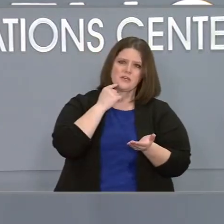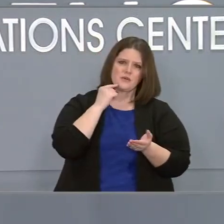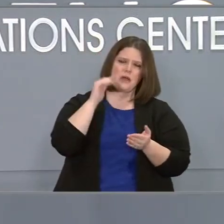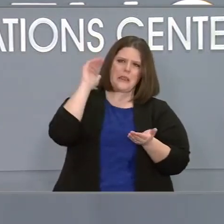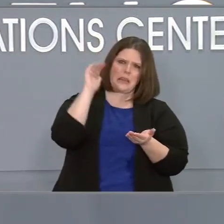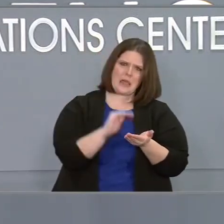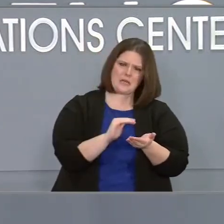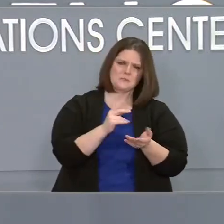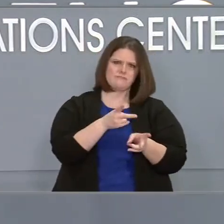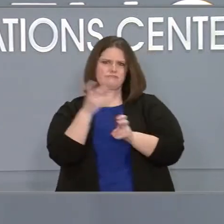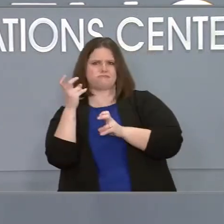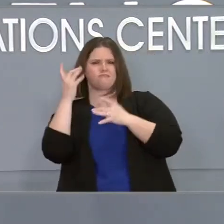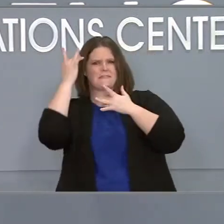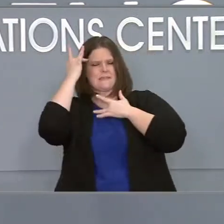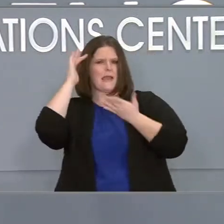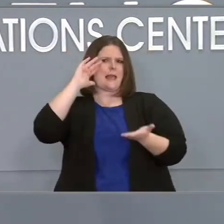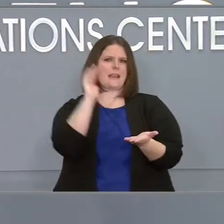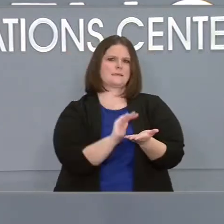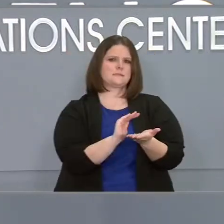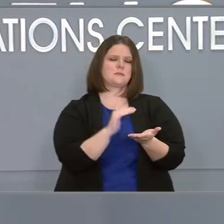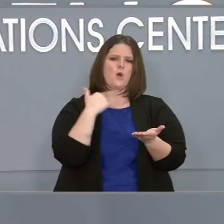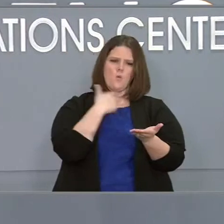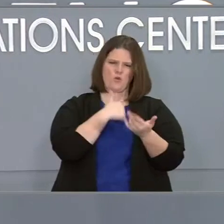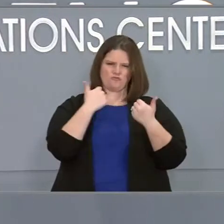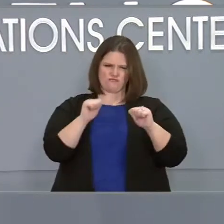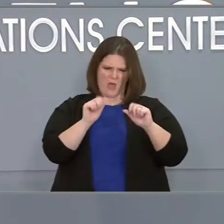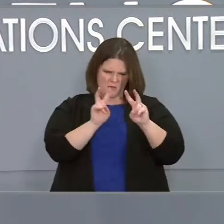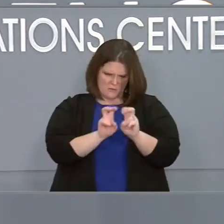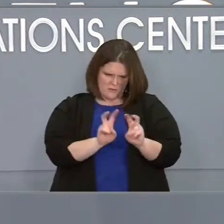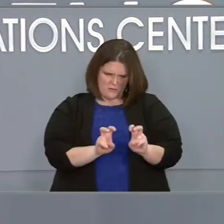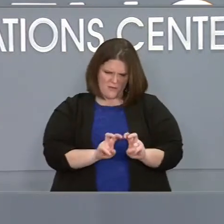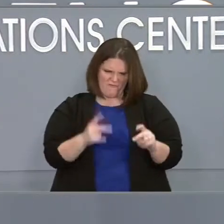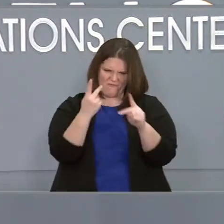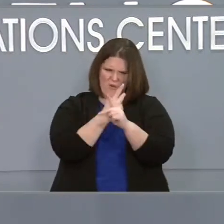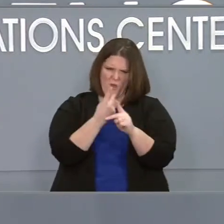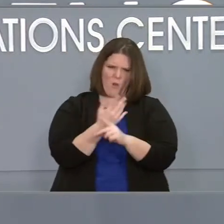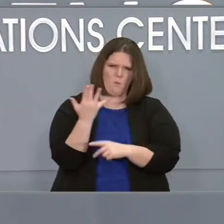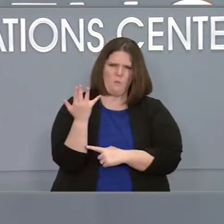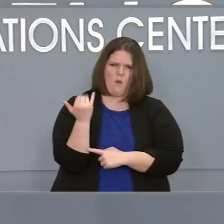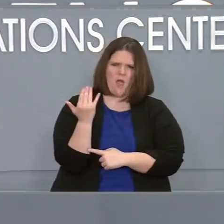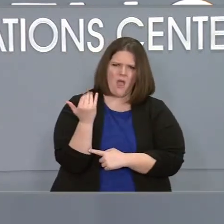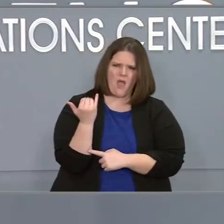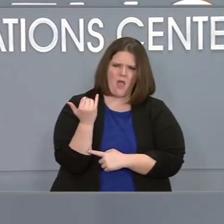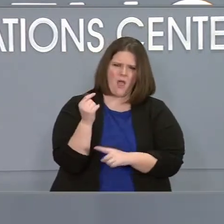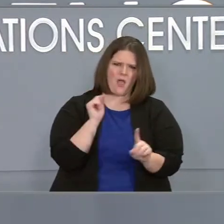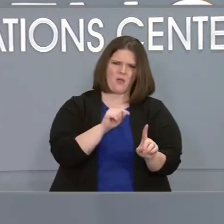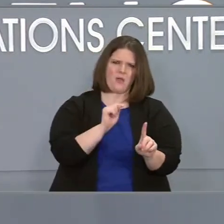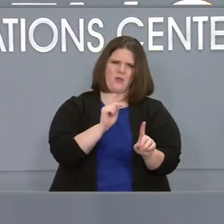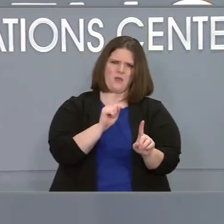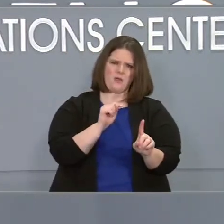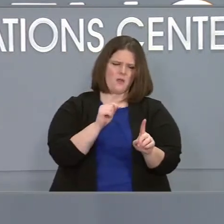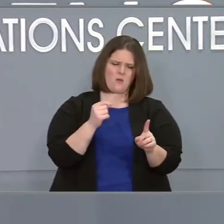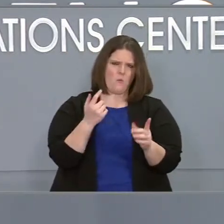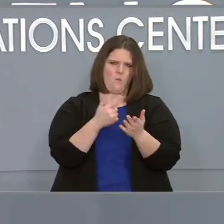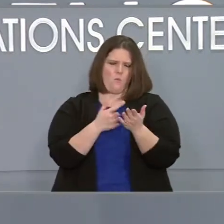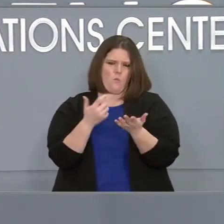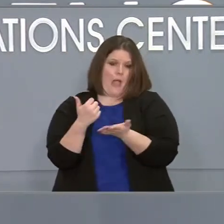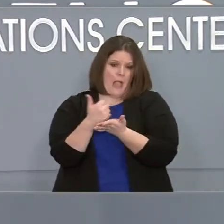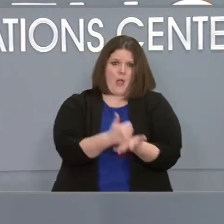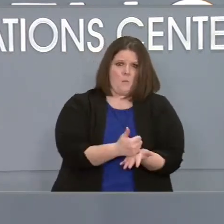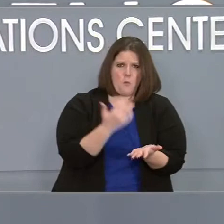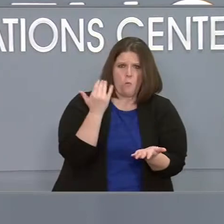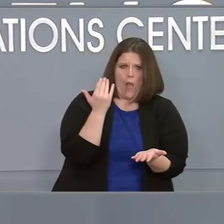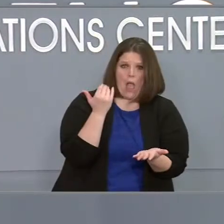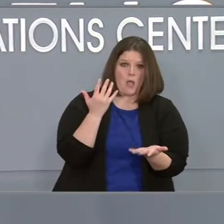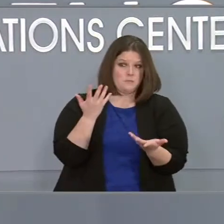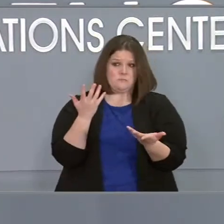to understand from the science and the data what is that lower level of severity being driven by. Is it